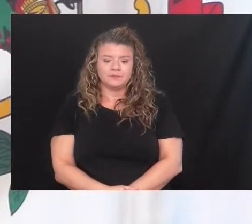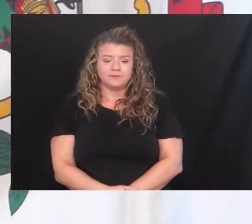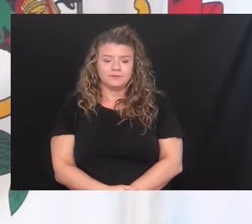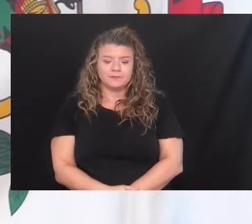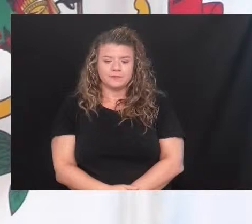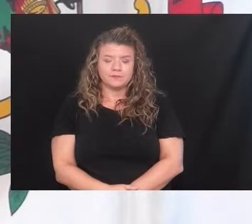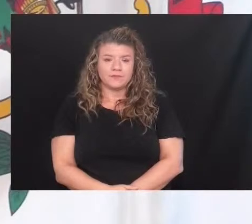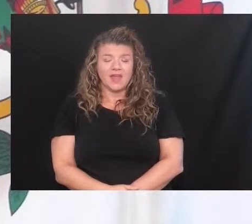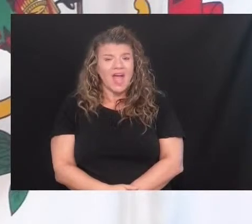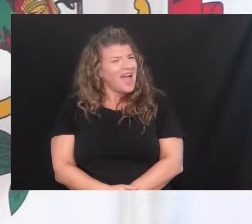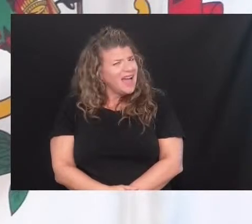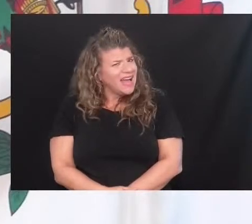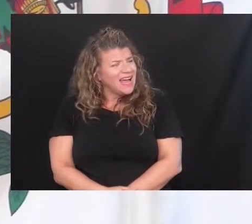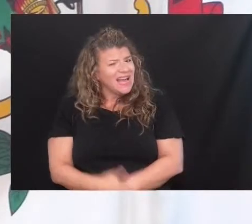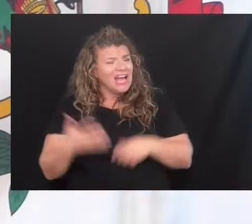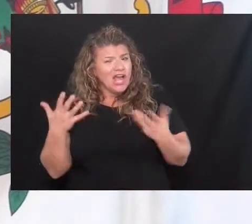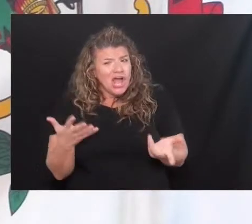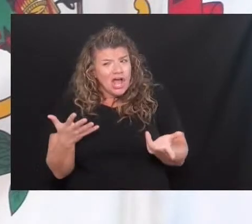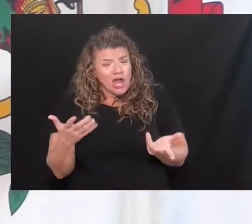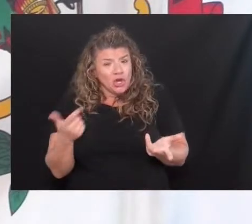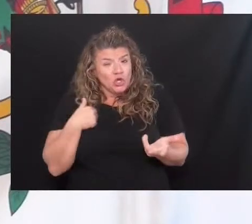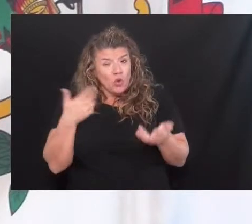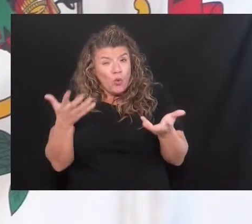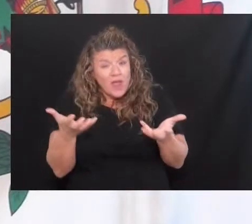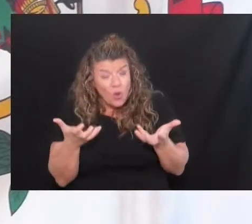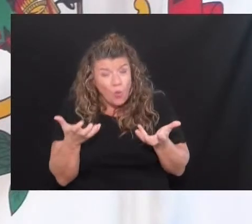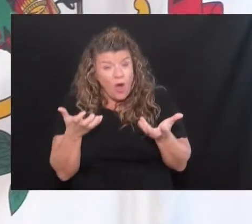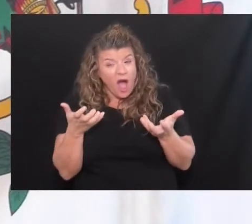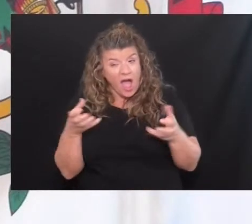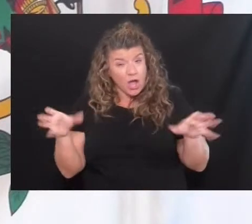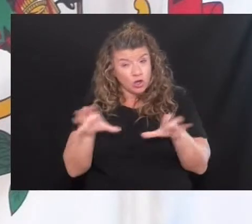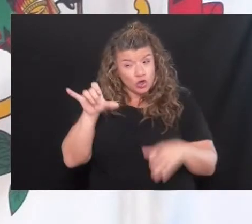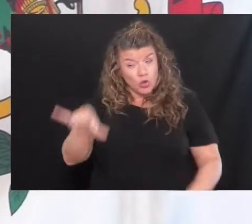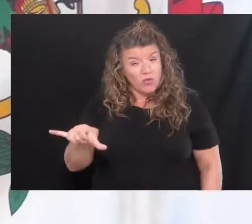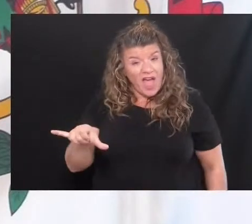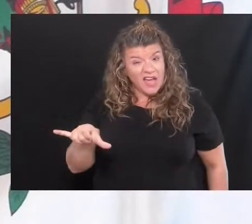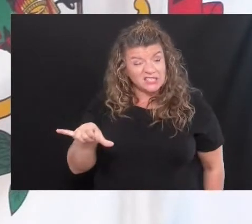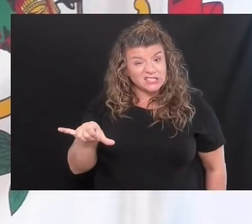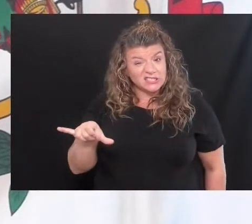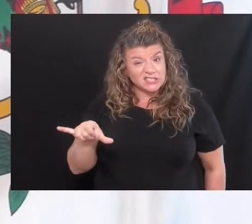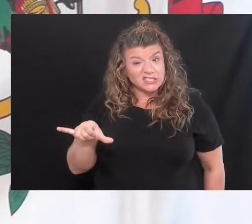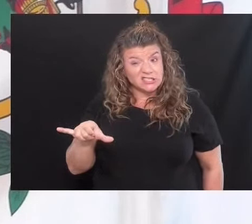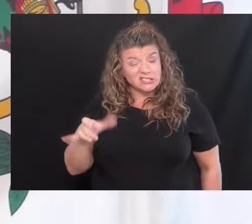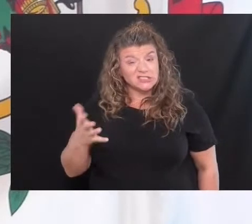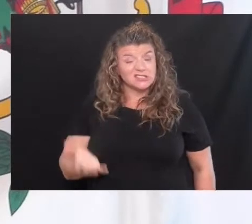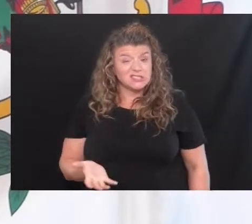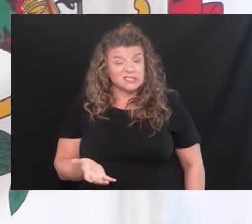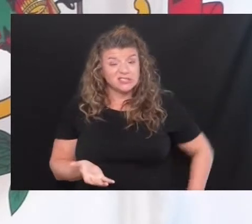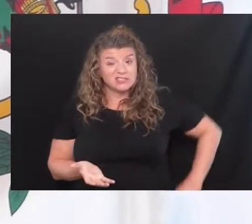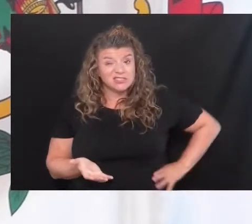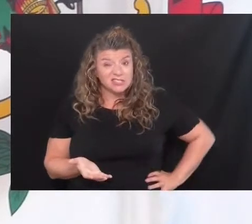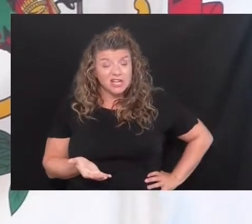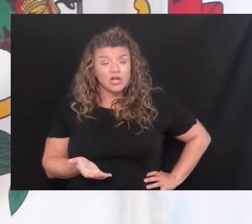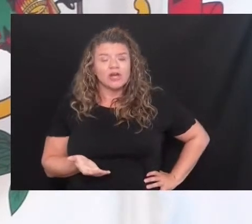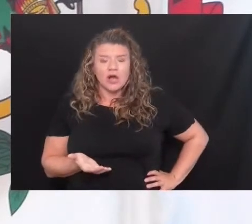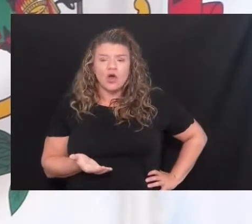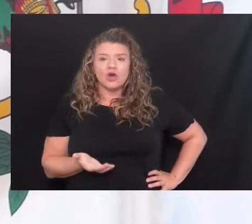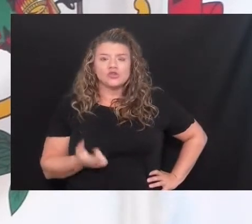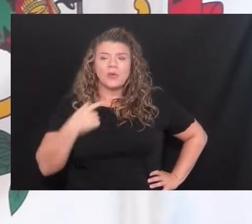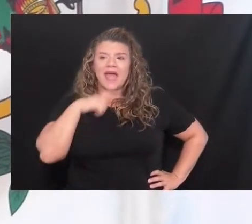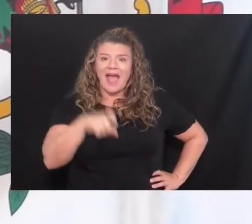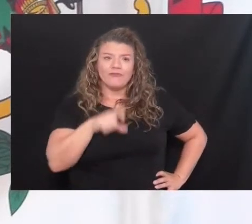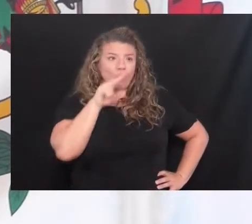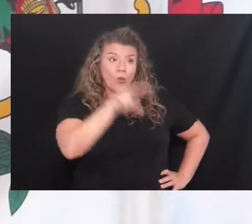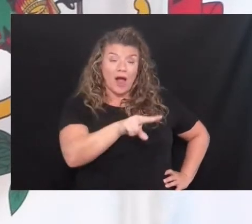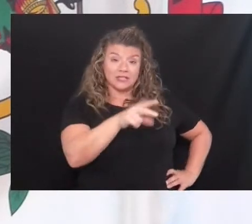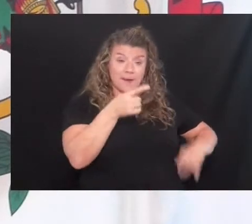Absolutely do we want to cross the bridges to where we're going to have to absolutely look at masks, or are we absolutely